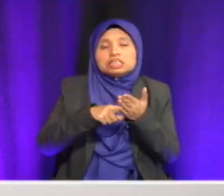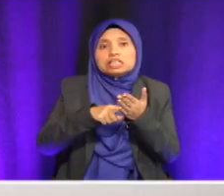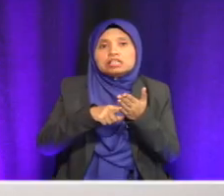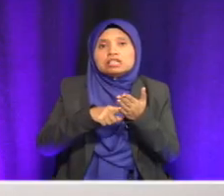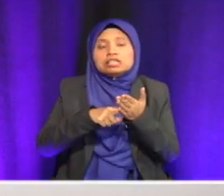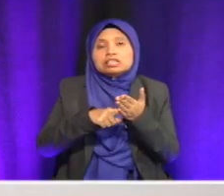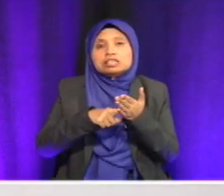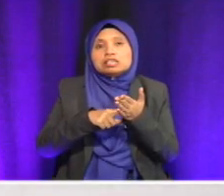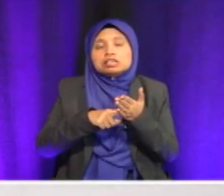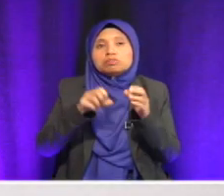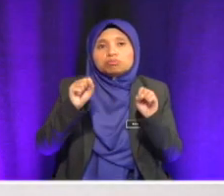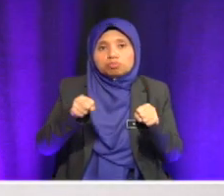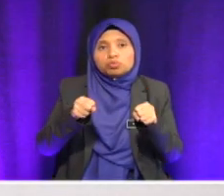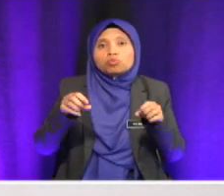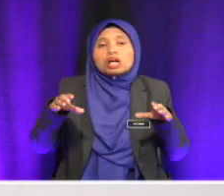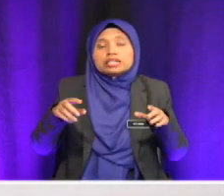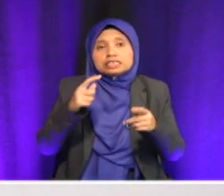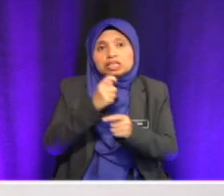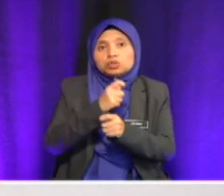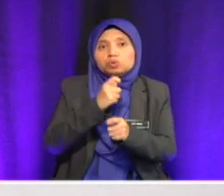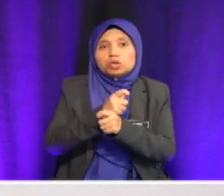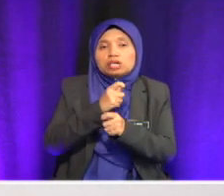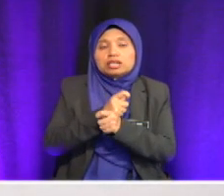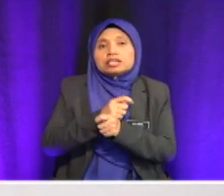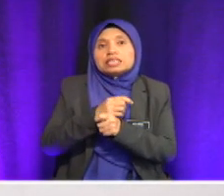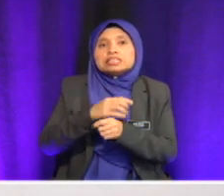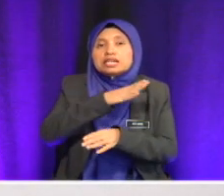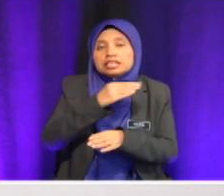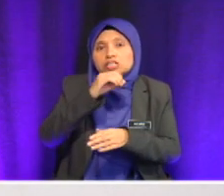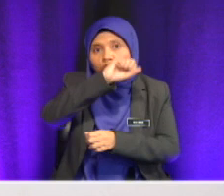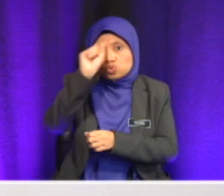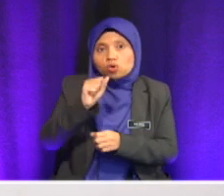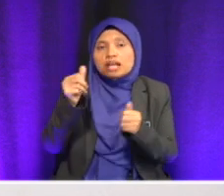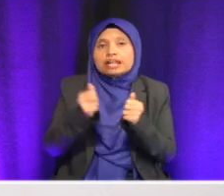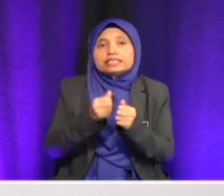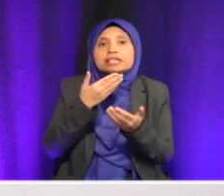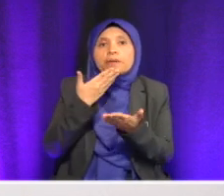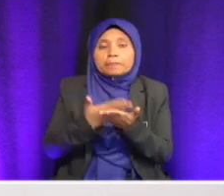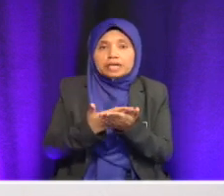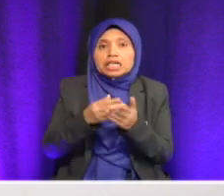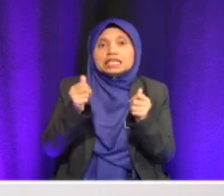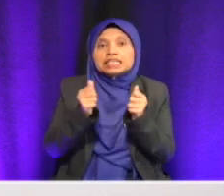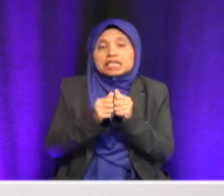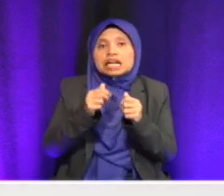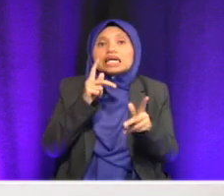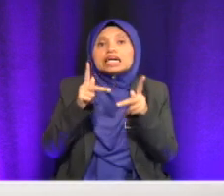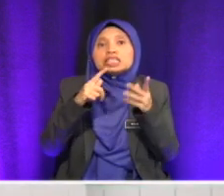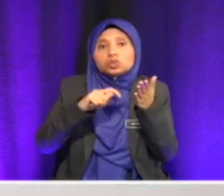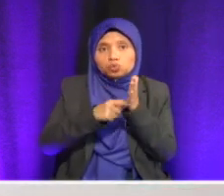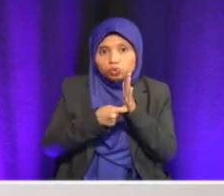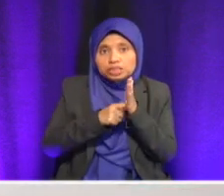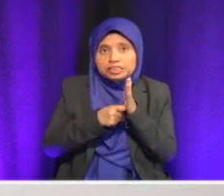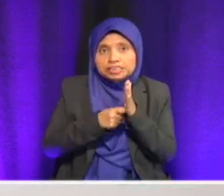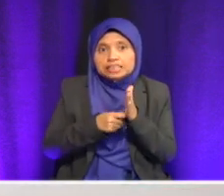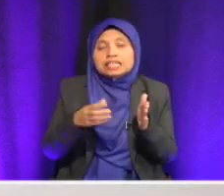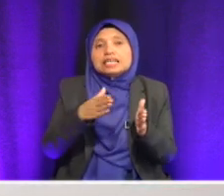managed to identify the keywords from the question and then the keywords from the text as well. Yep. And then they managed to